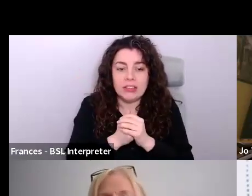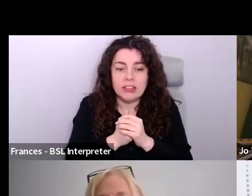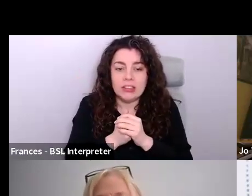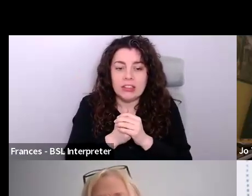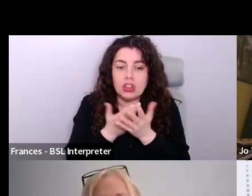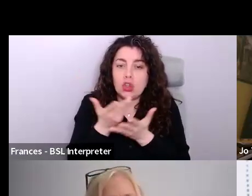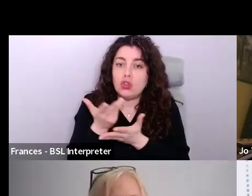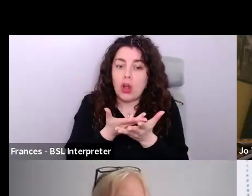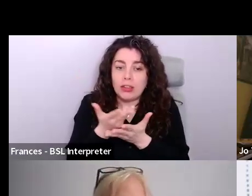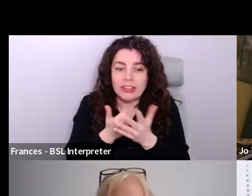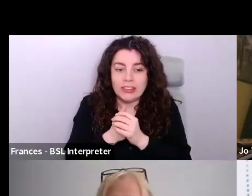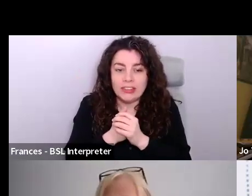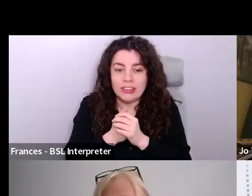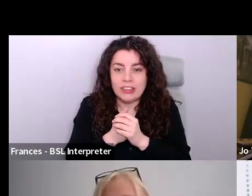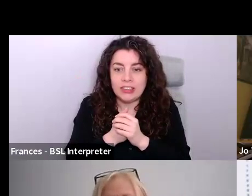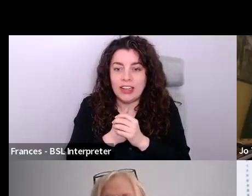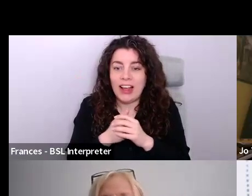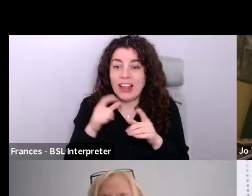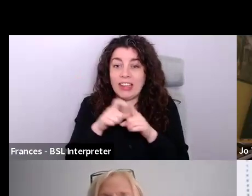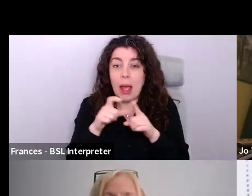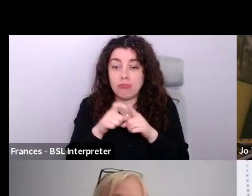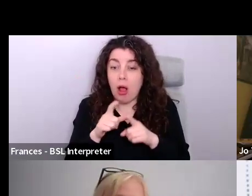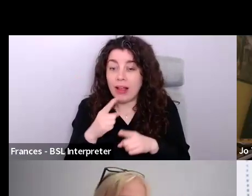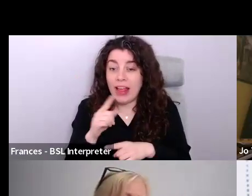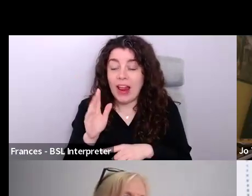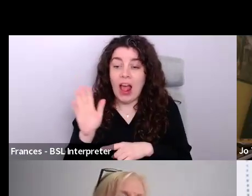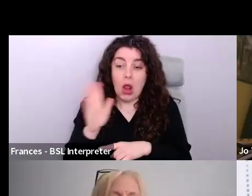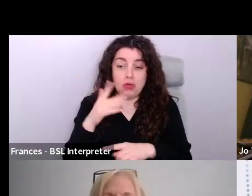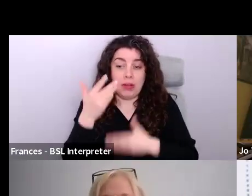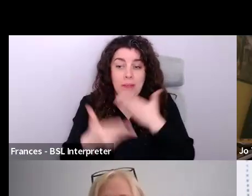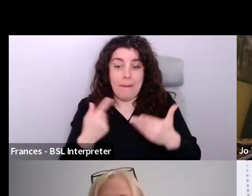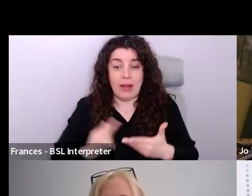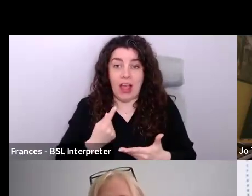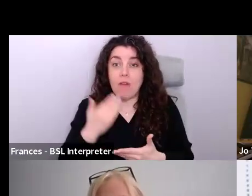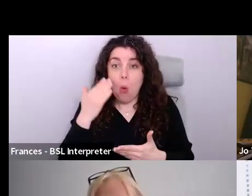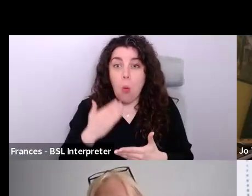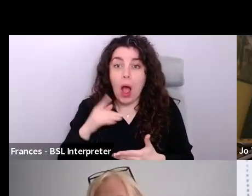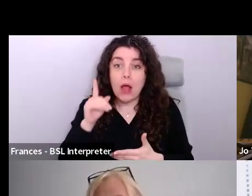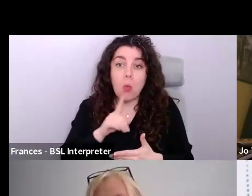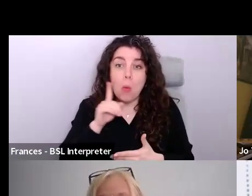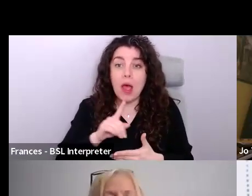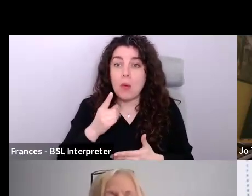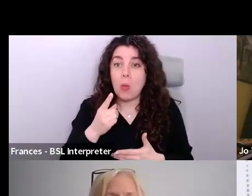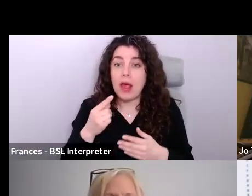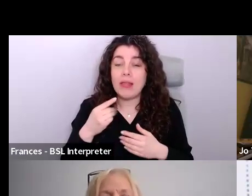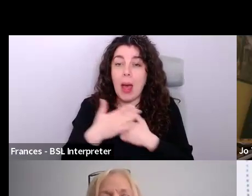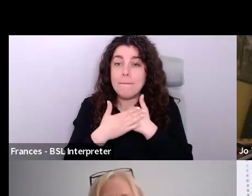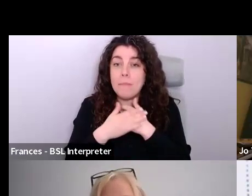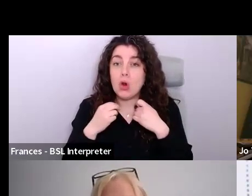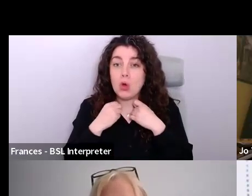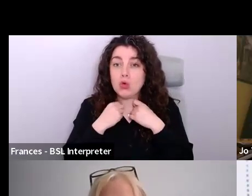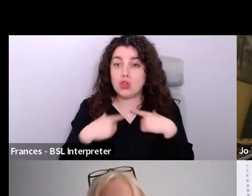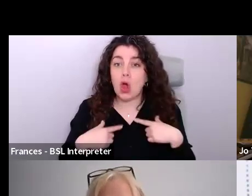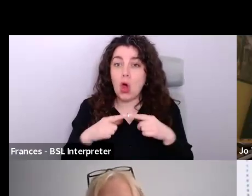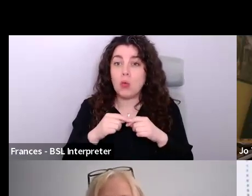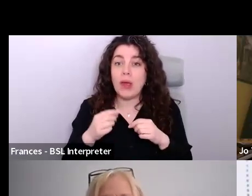say, I'm a description of myself. I'm a white woman wearing a blue shirt and a pale blue scarf